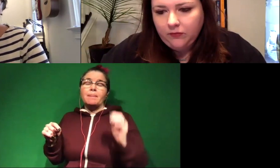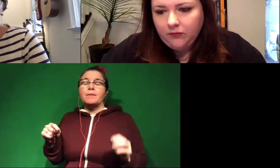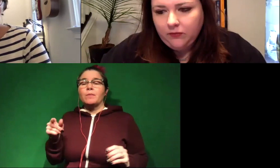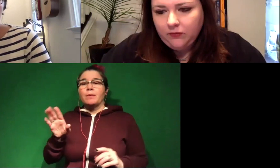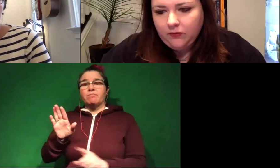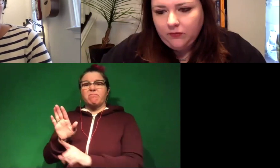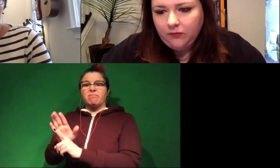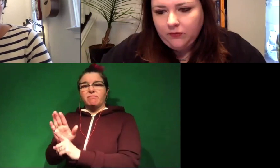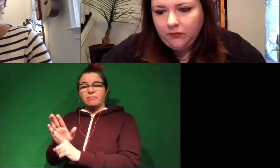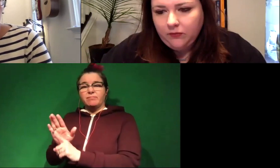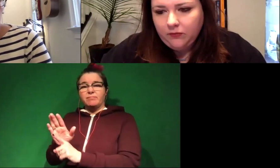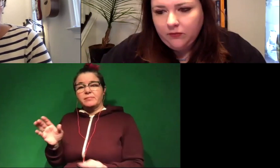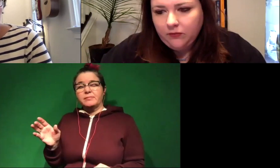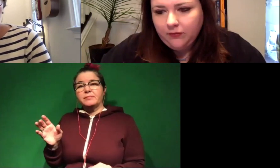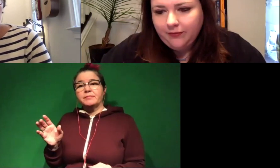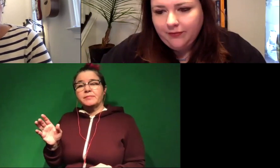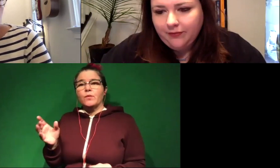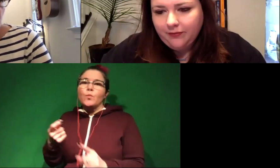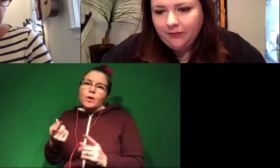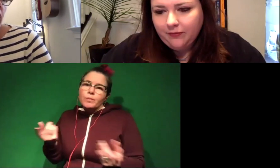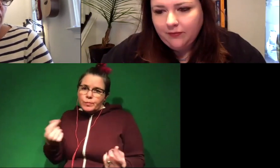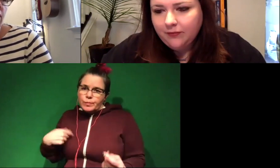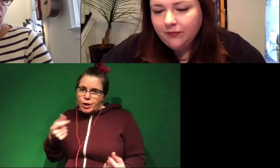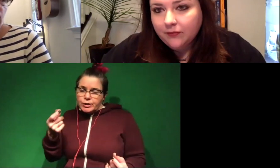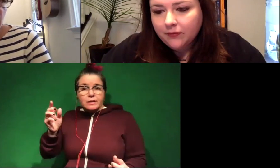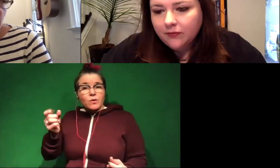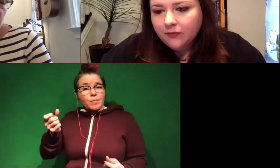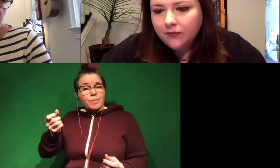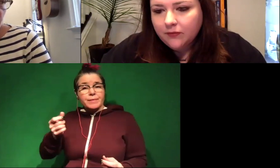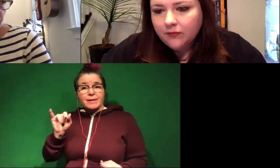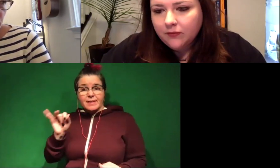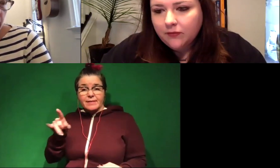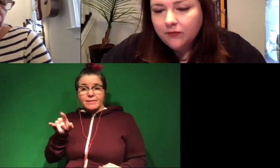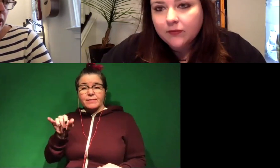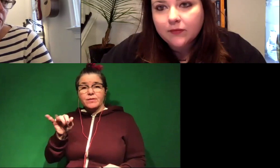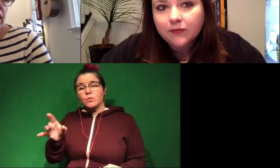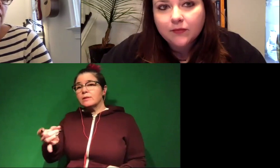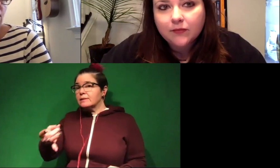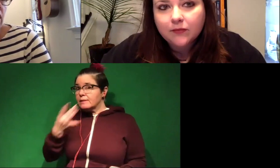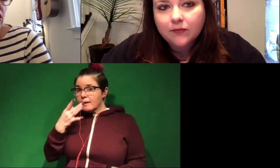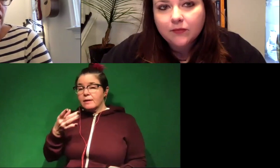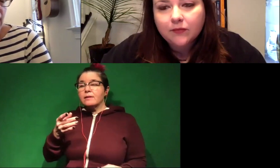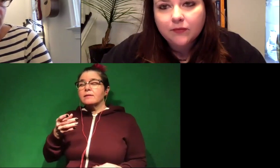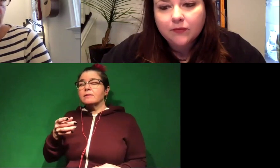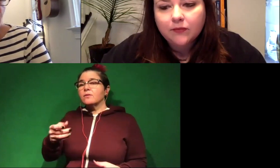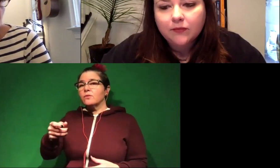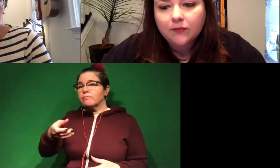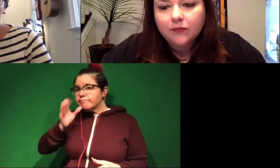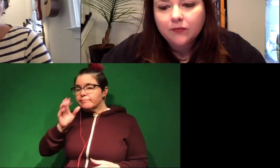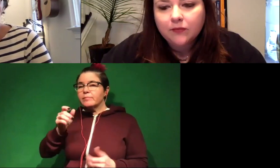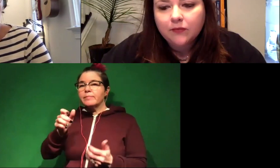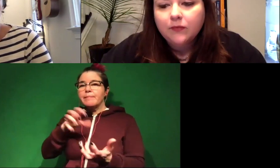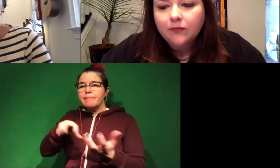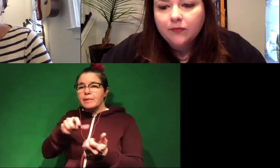is what we understand is what seems to work better is if you take probiotics mixed with a